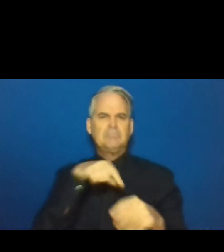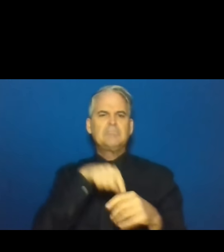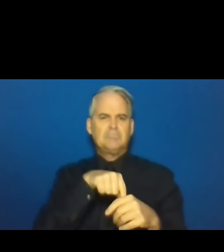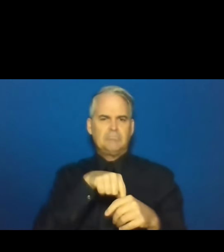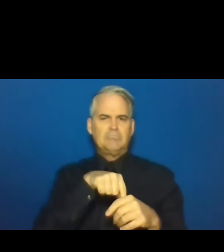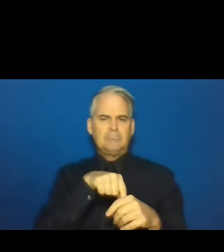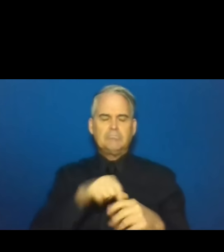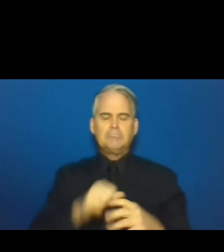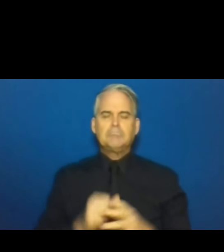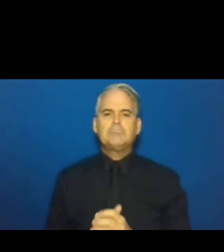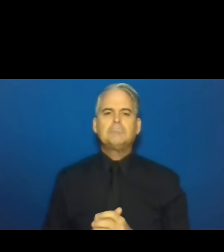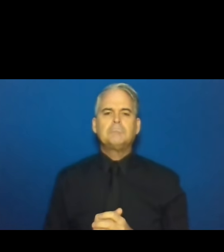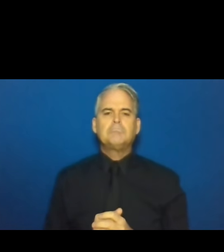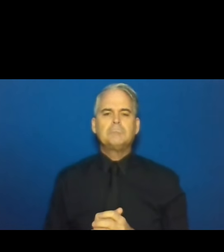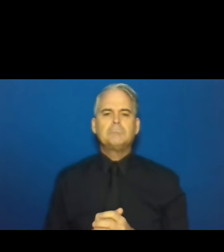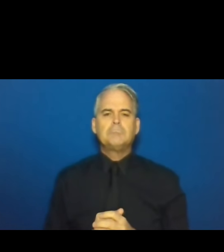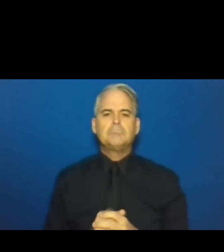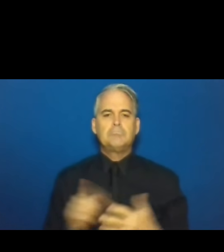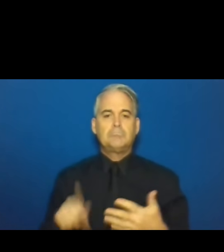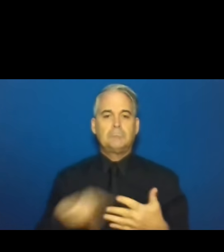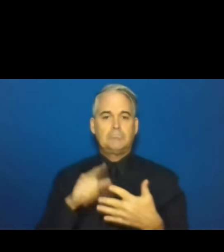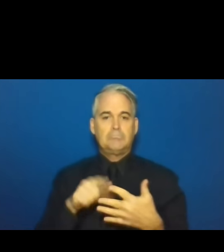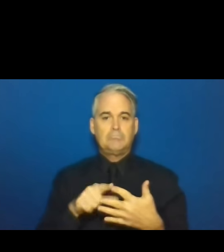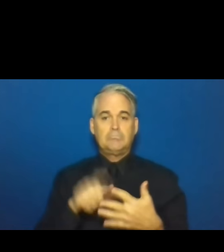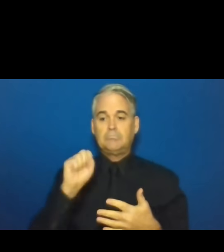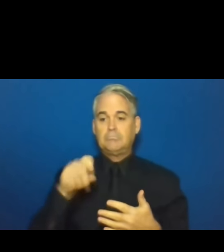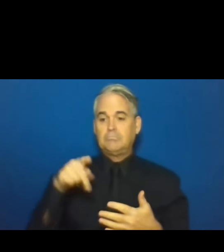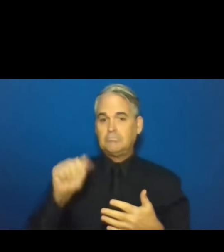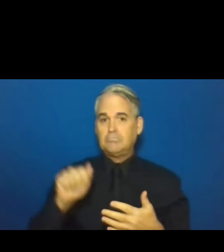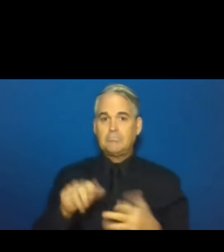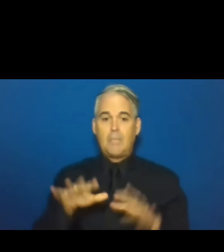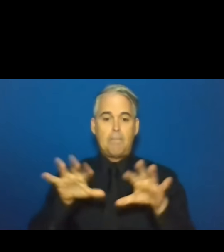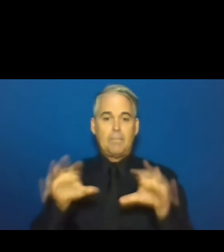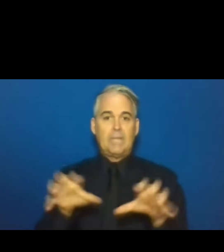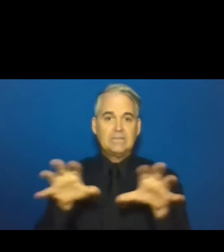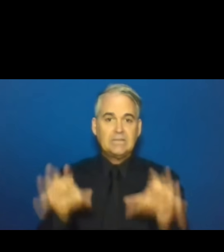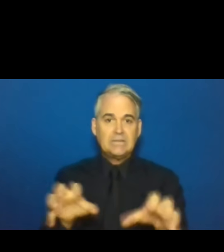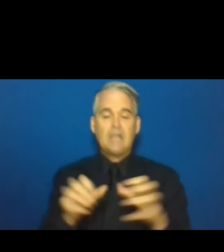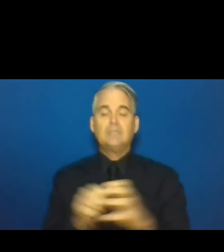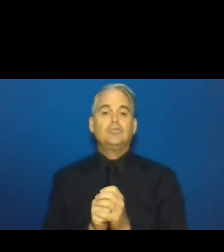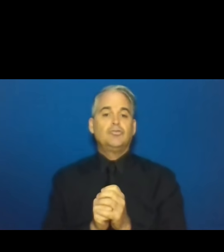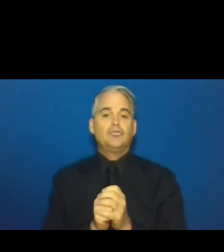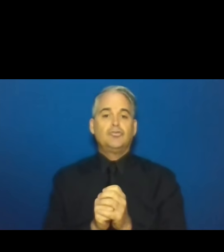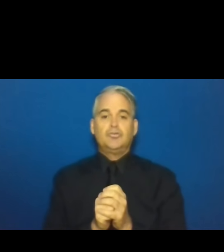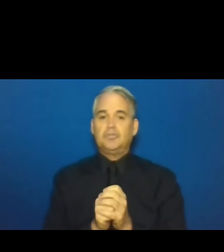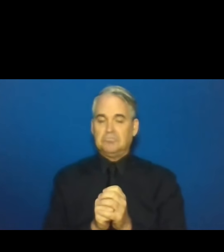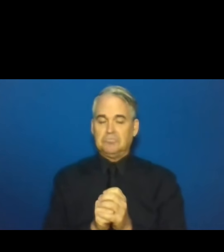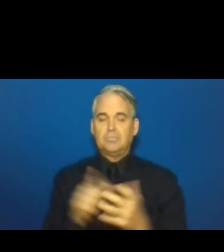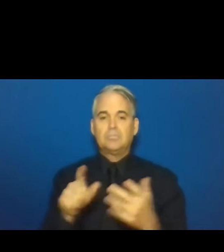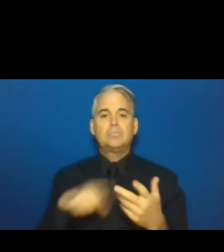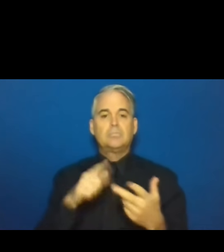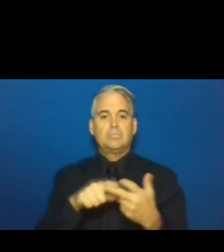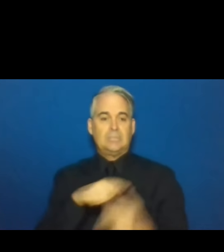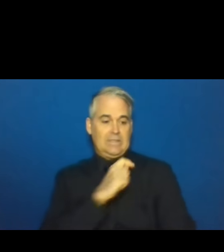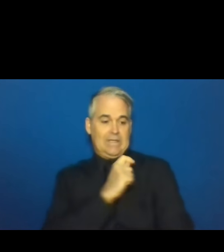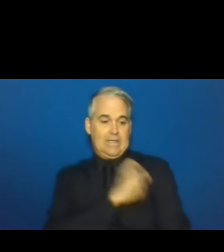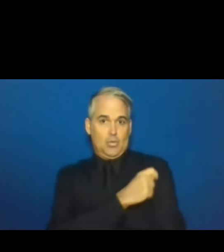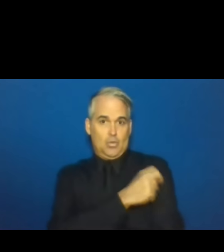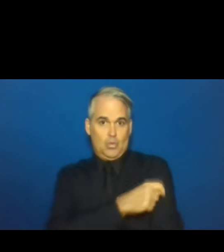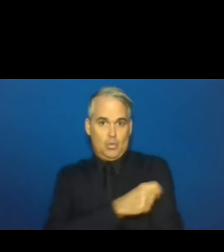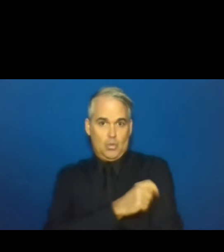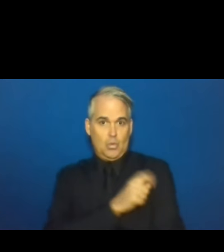skin services. Spas, massage therapy, and massage establishments, body art or